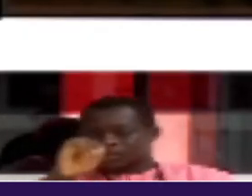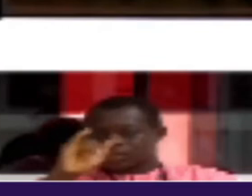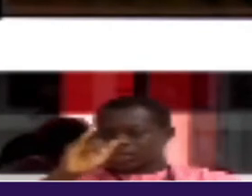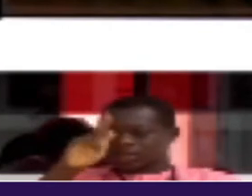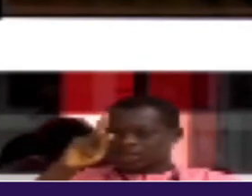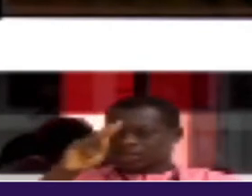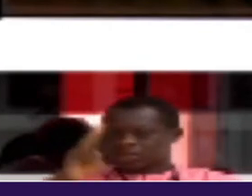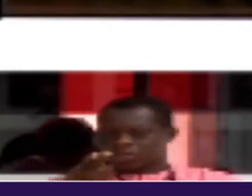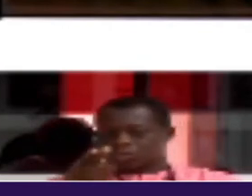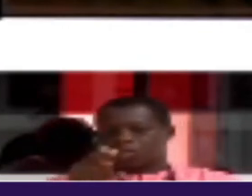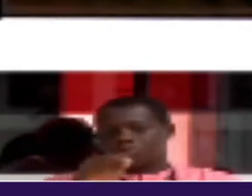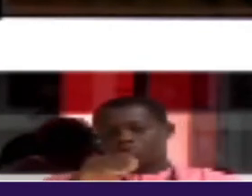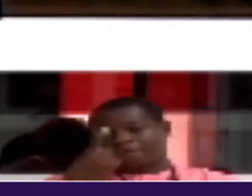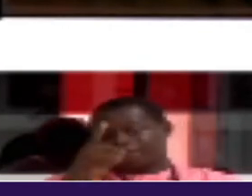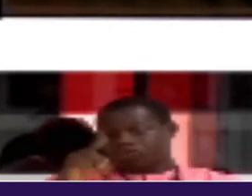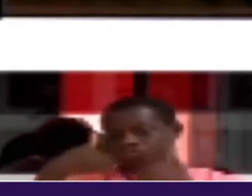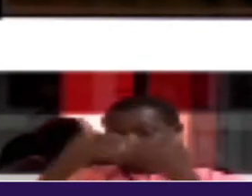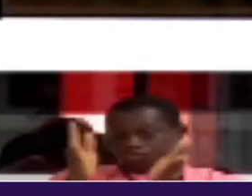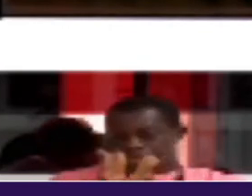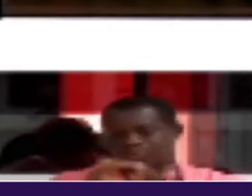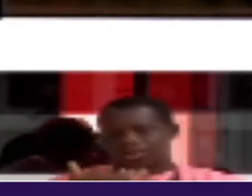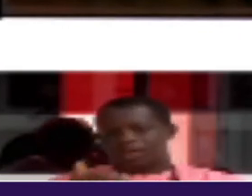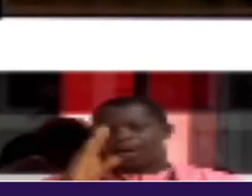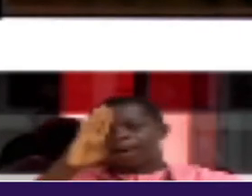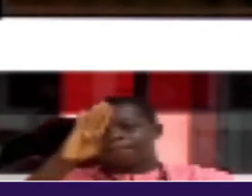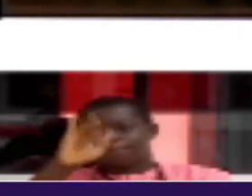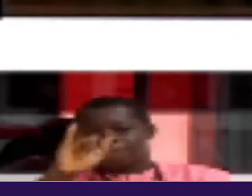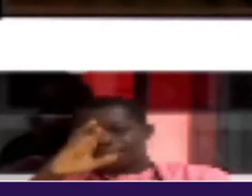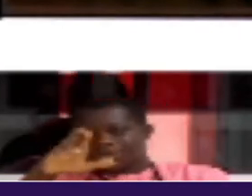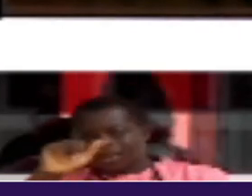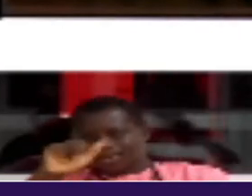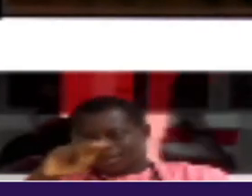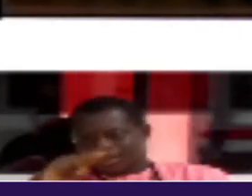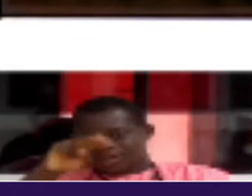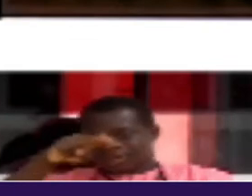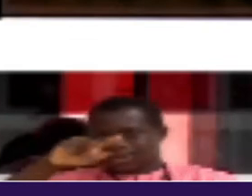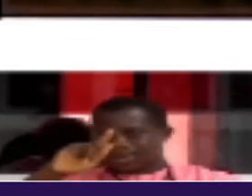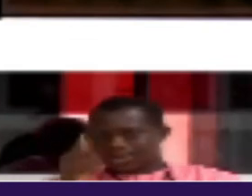bite. Biram Get? Biram Get also was part of the first bite. Emel Mendy?